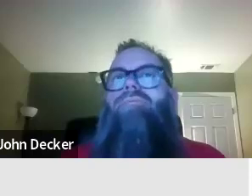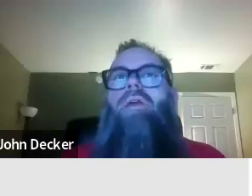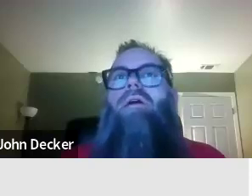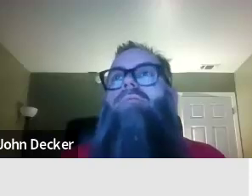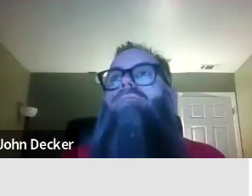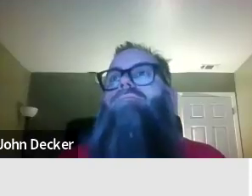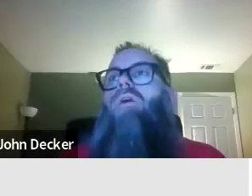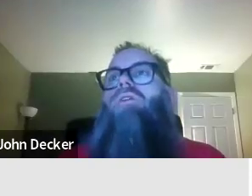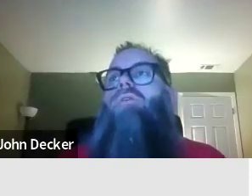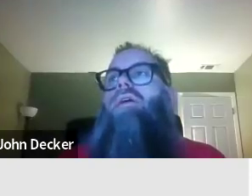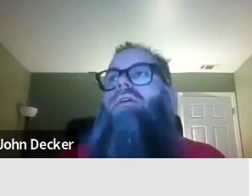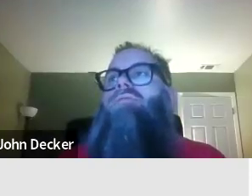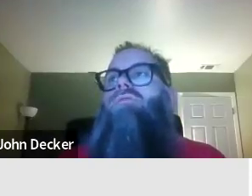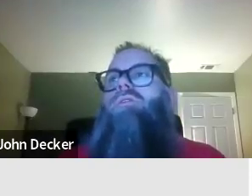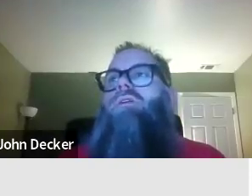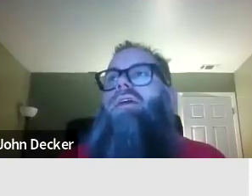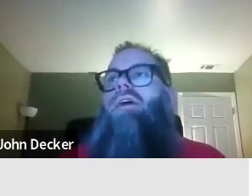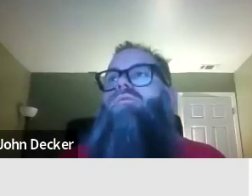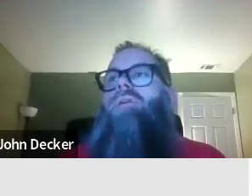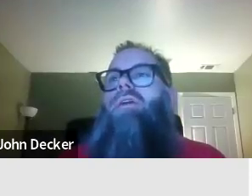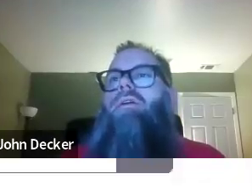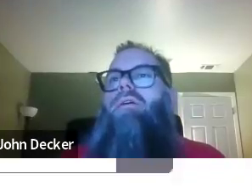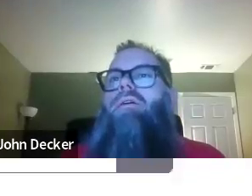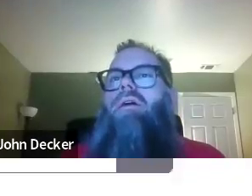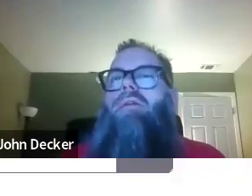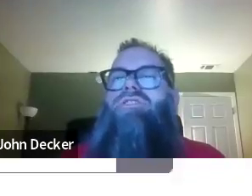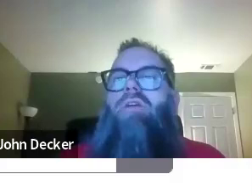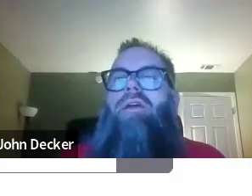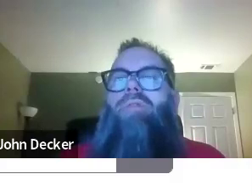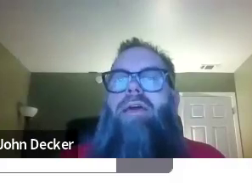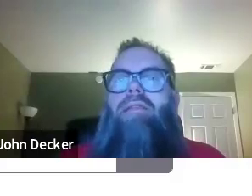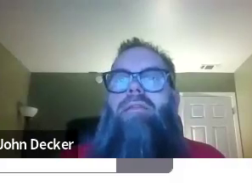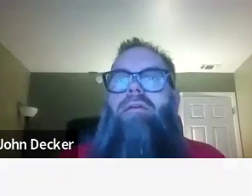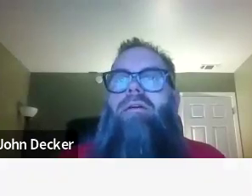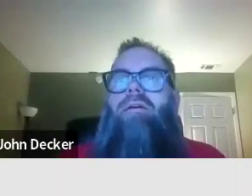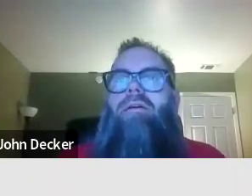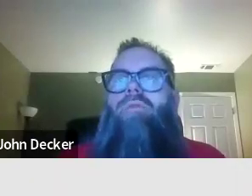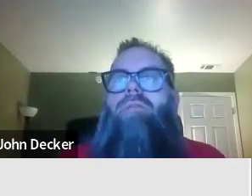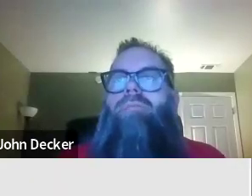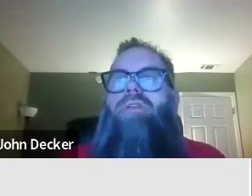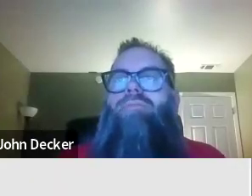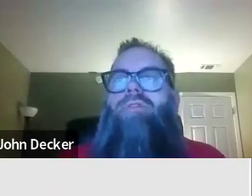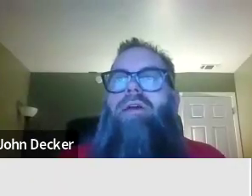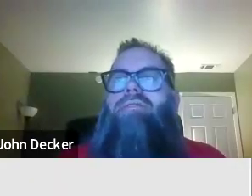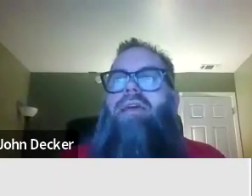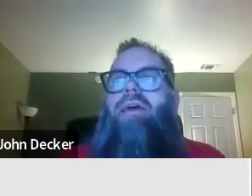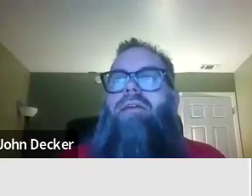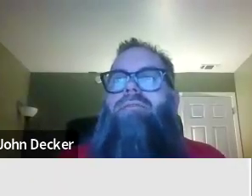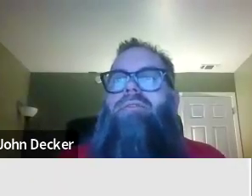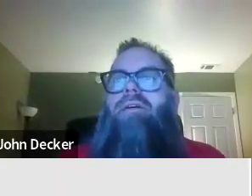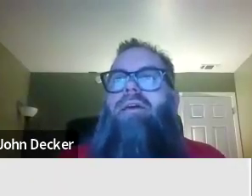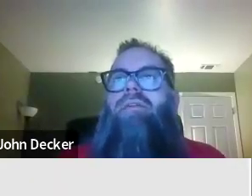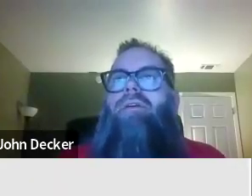for monitoring. And so again, we'll be sharing a plan that we're going to be putting in